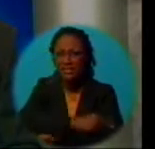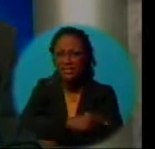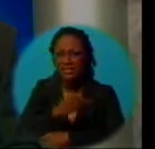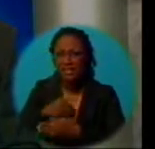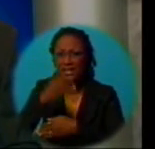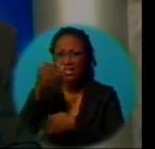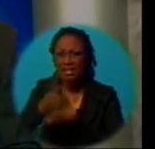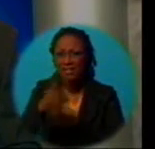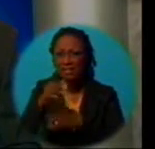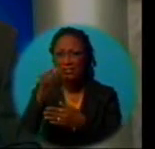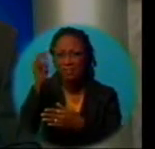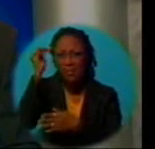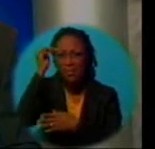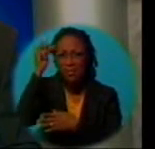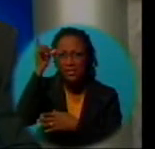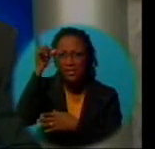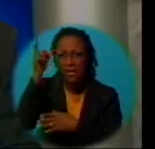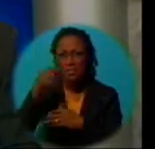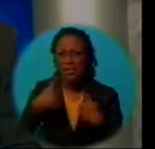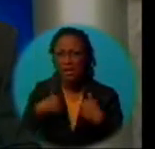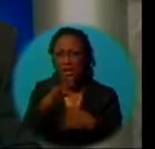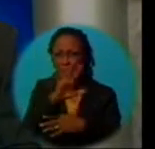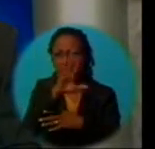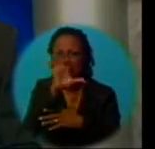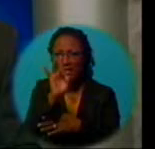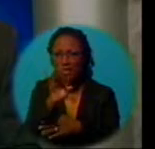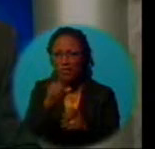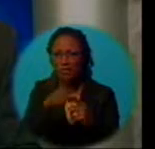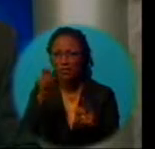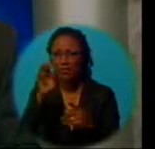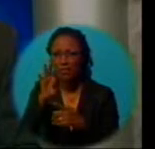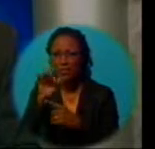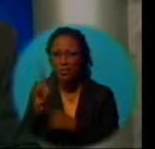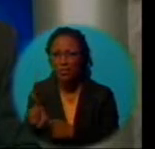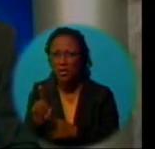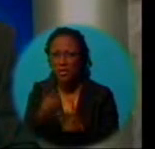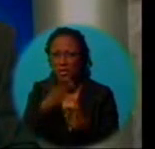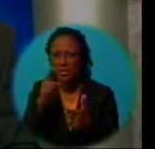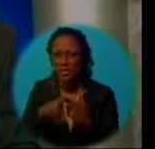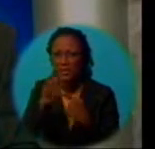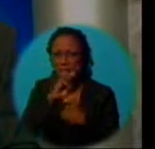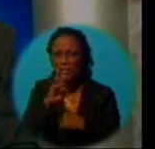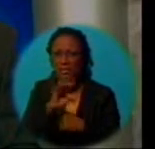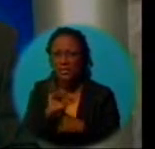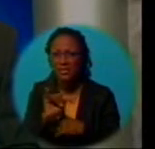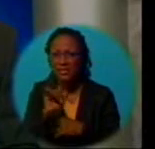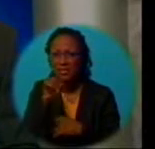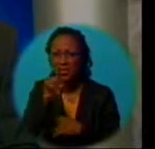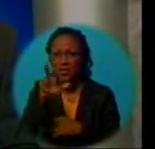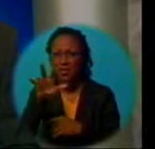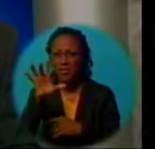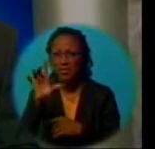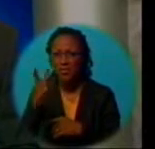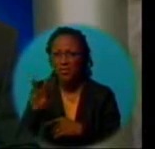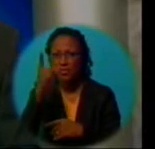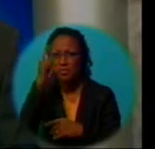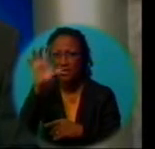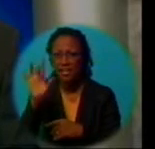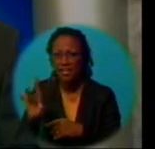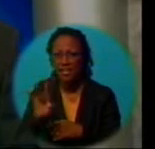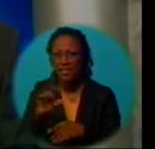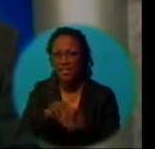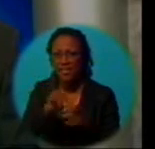Samuel stroked 58 from 41 balls as the West Indies stuttered to 132 for 8 in their 20 overs.